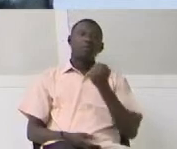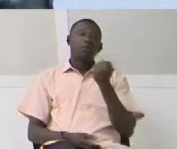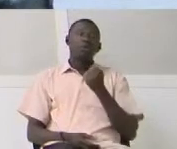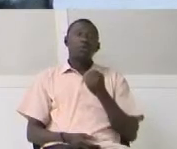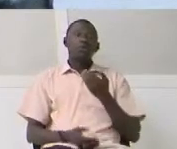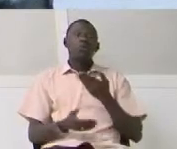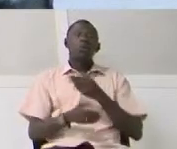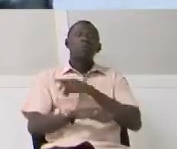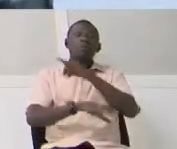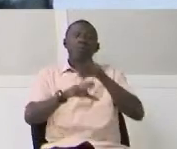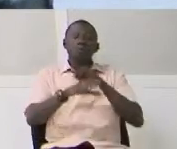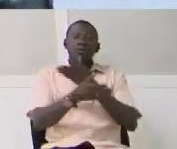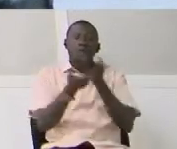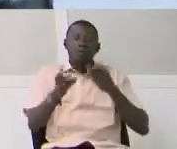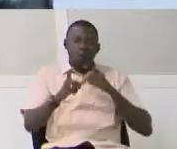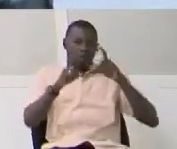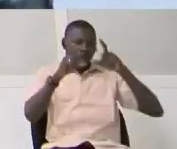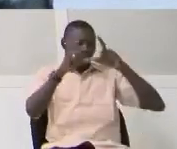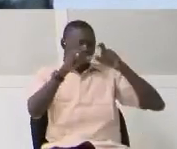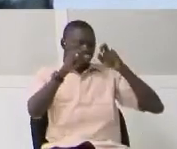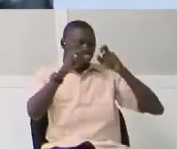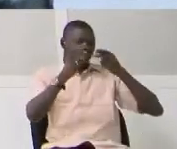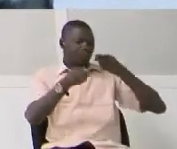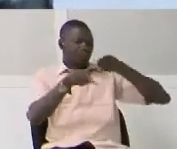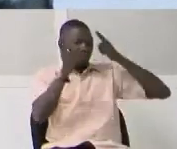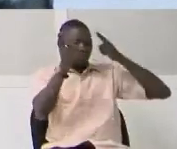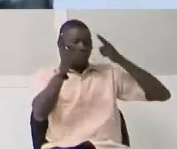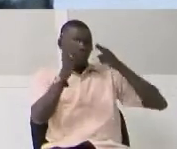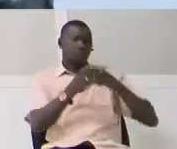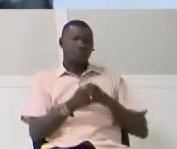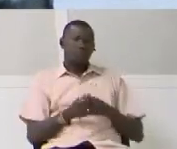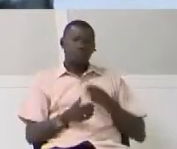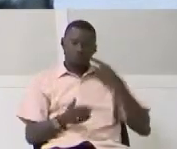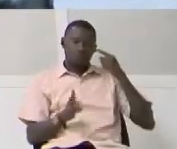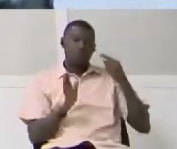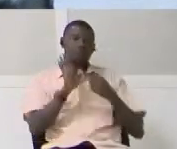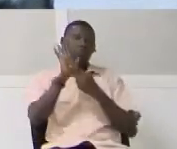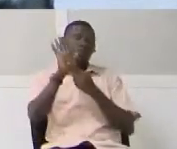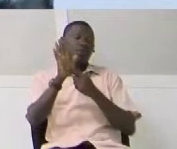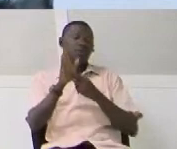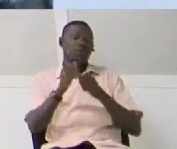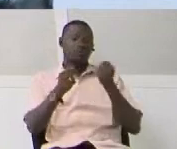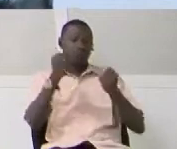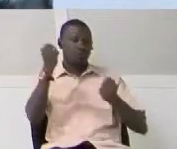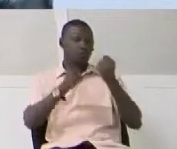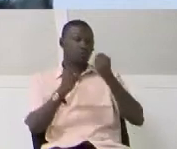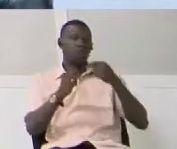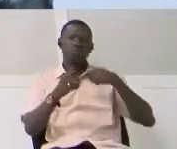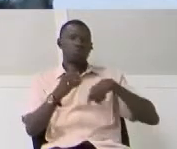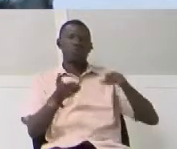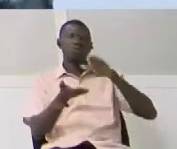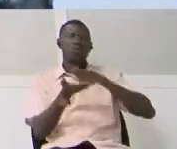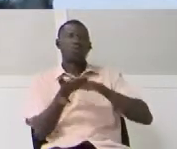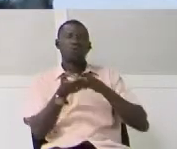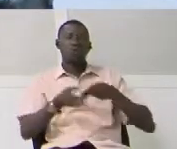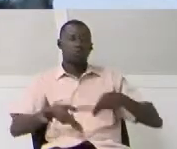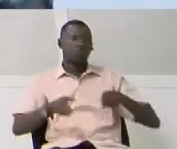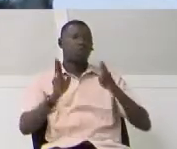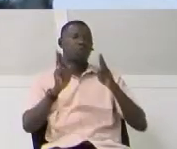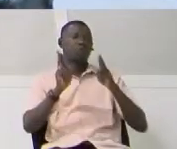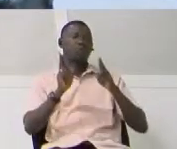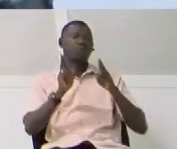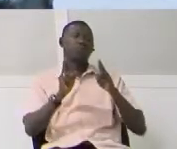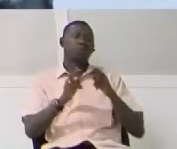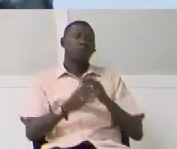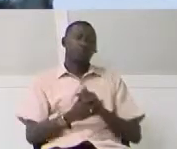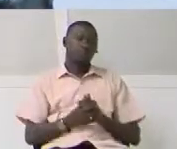at, in Natal, motor was not in the road. We never out of the road. We took the photograph to show that